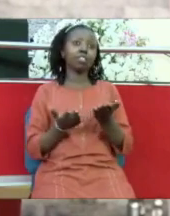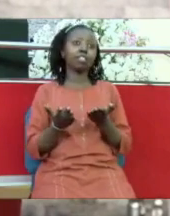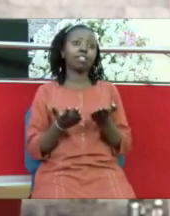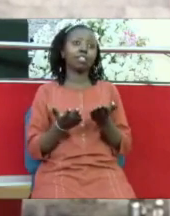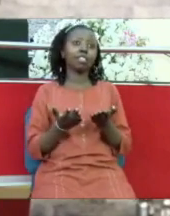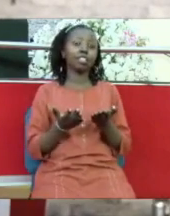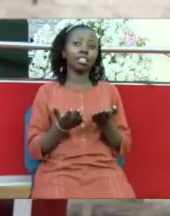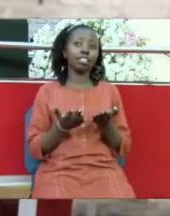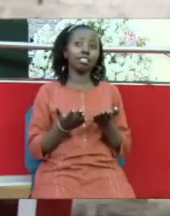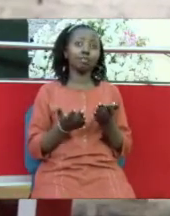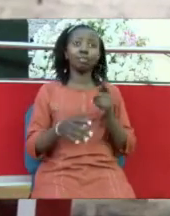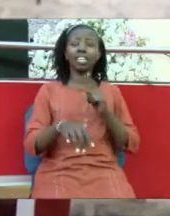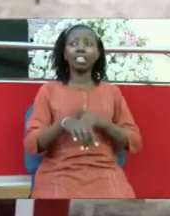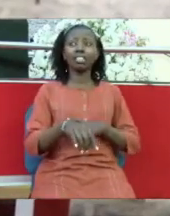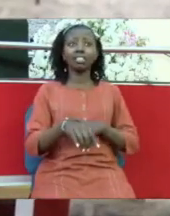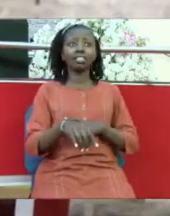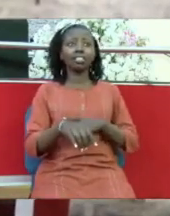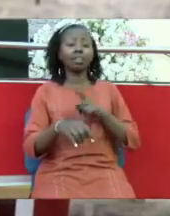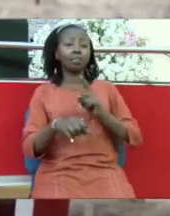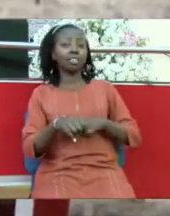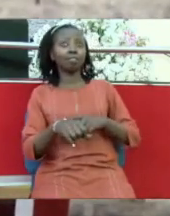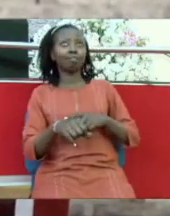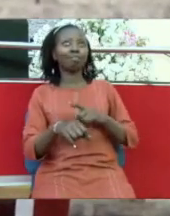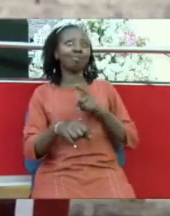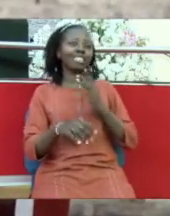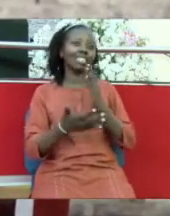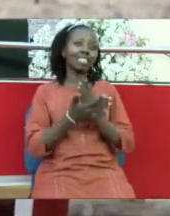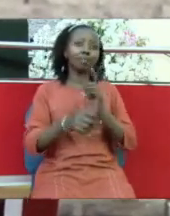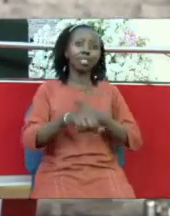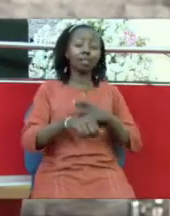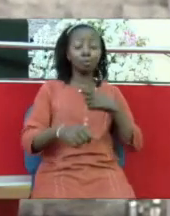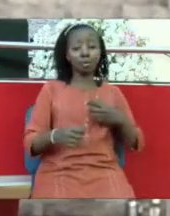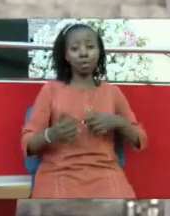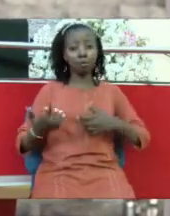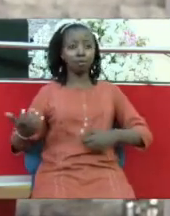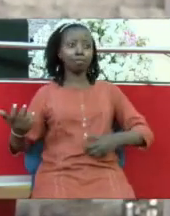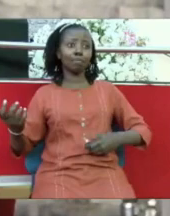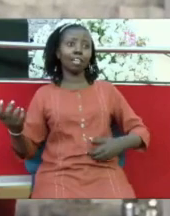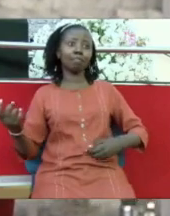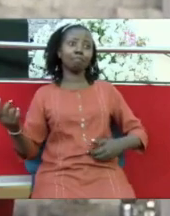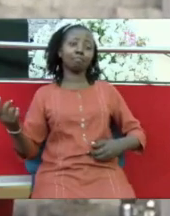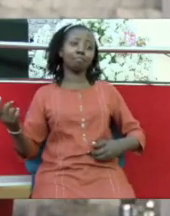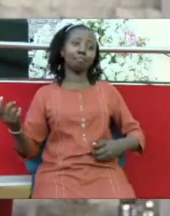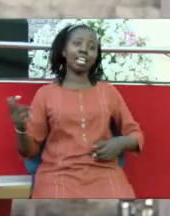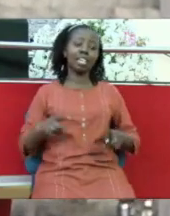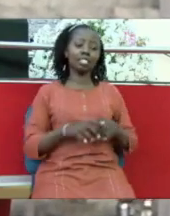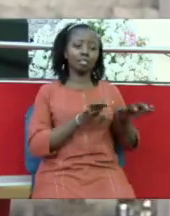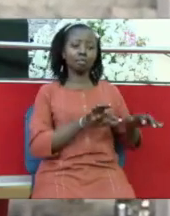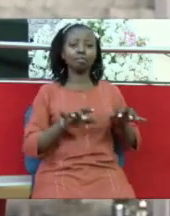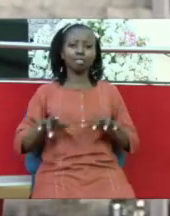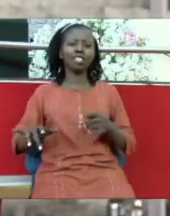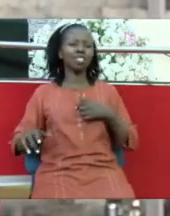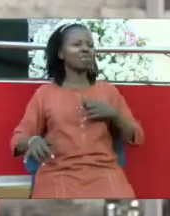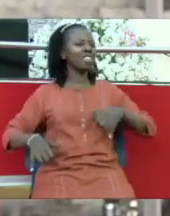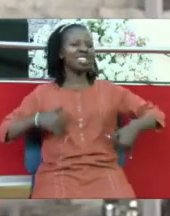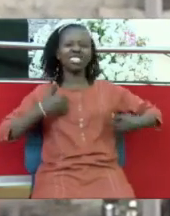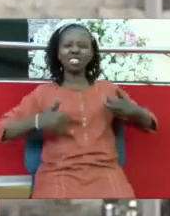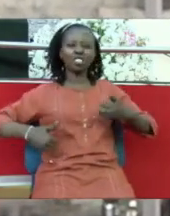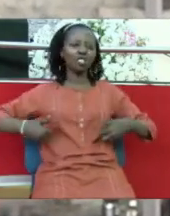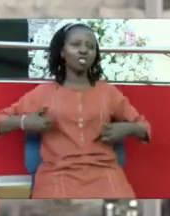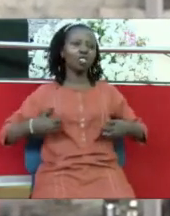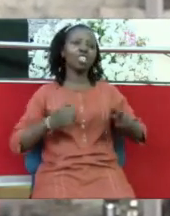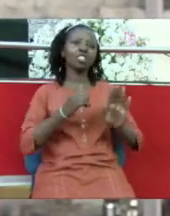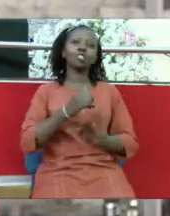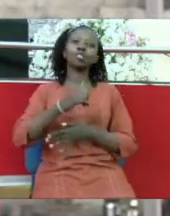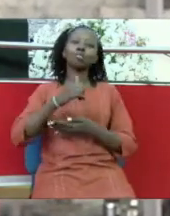believe it, at some time I played the guitar and the keyboard. Hauwezi ukaamini kwamba wakati mmoja nilikuwa nacheza gitaa na keyboard. So I enjoy music a lot. Na hivyo basi